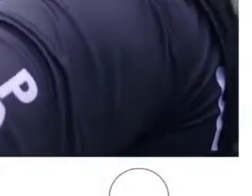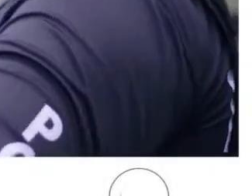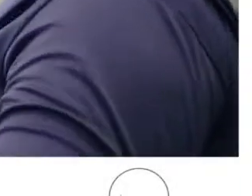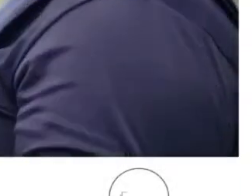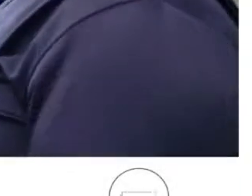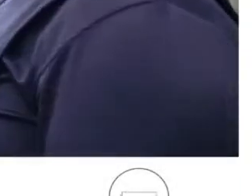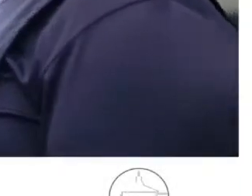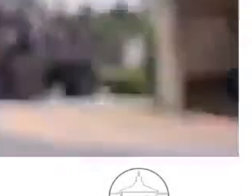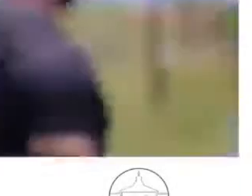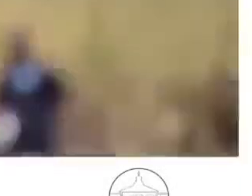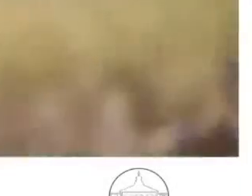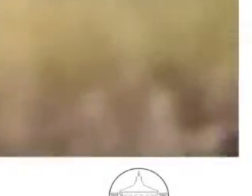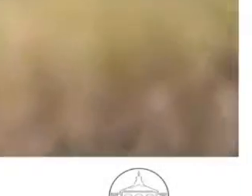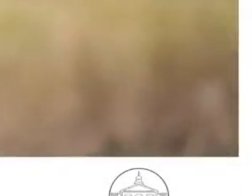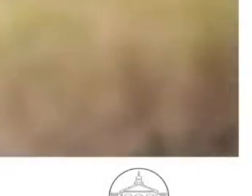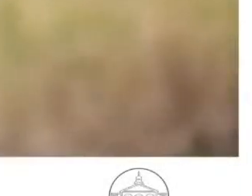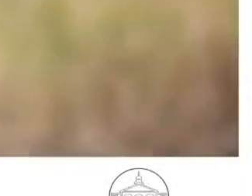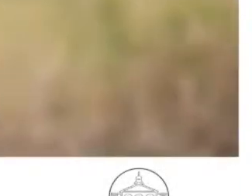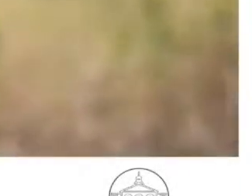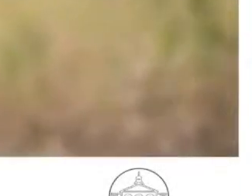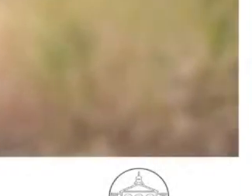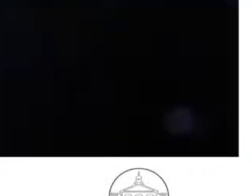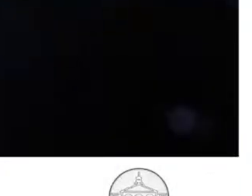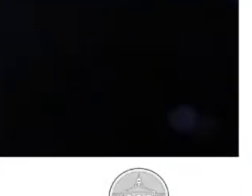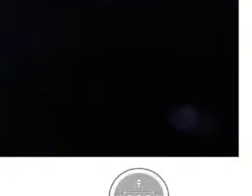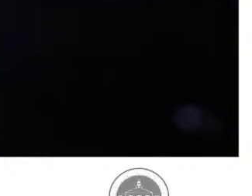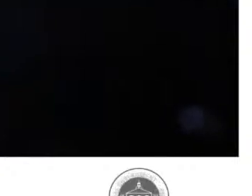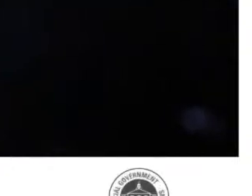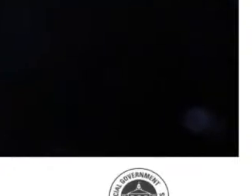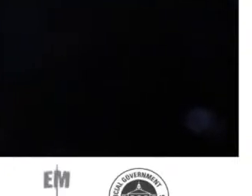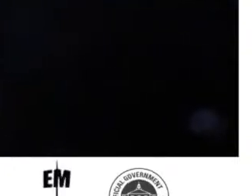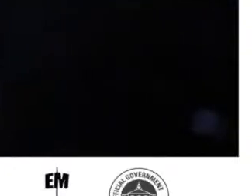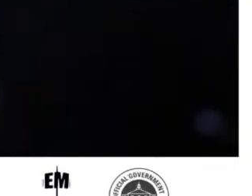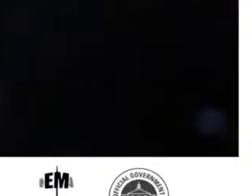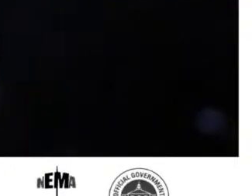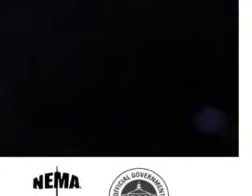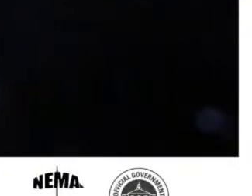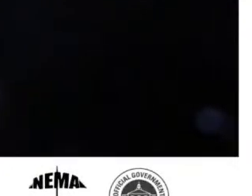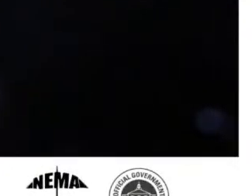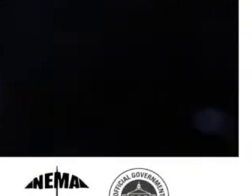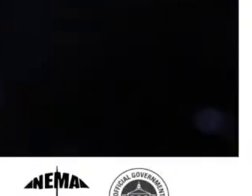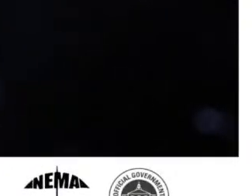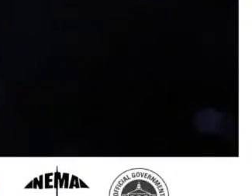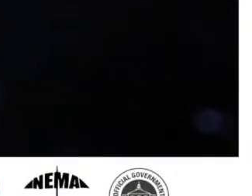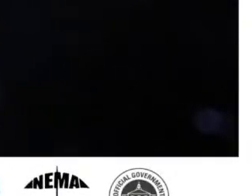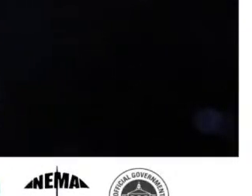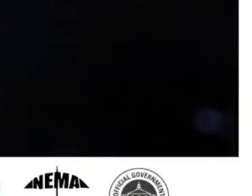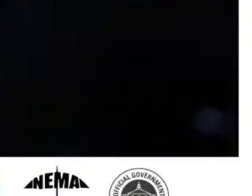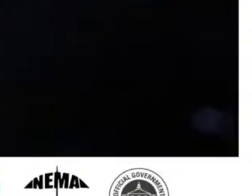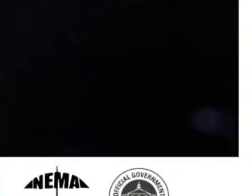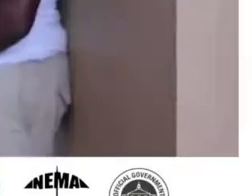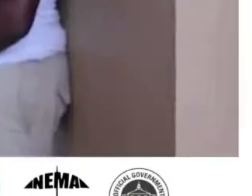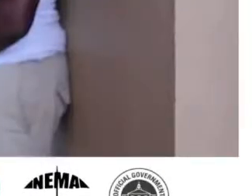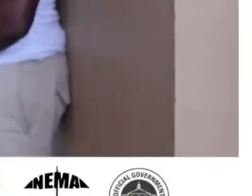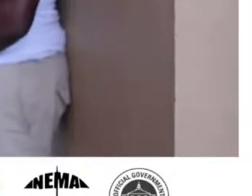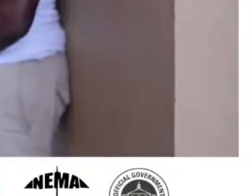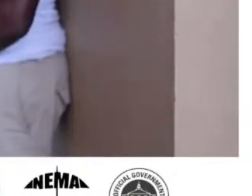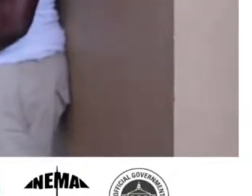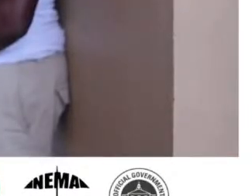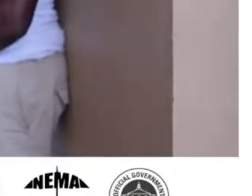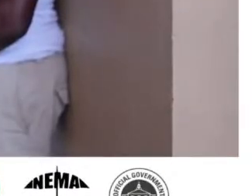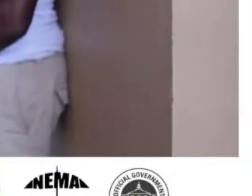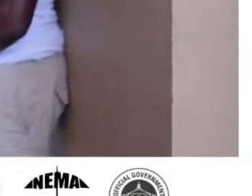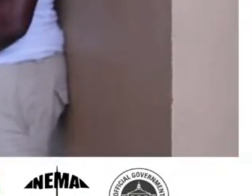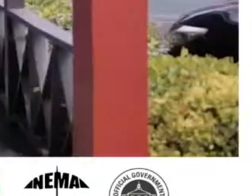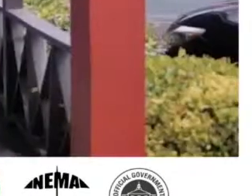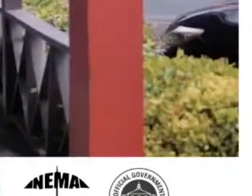We are doing our part to help making sure that the coronavirus doesn't spread anymore in St. Kitts and Nevis. Our role